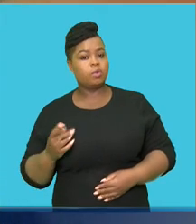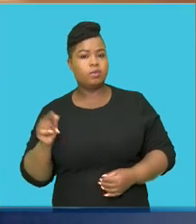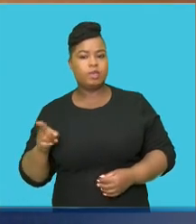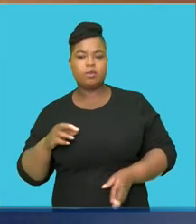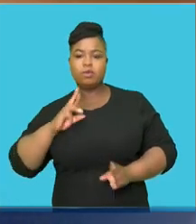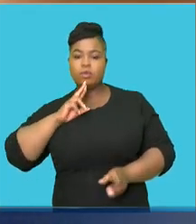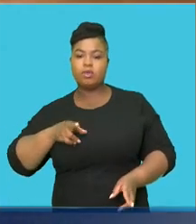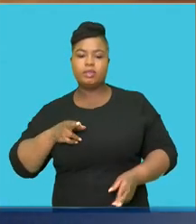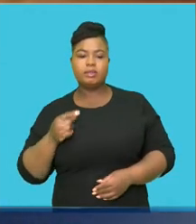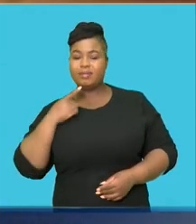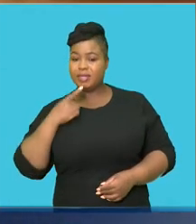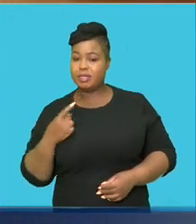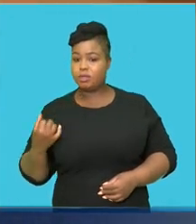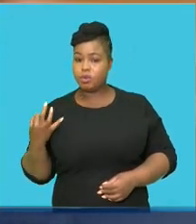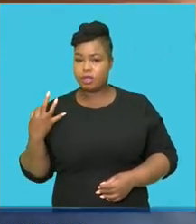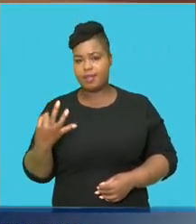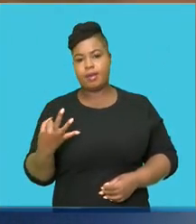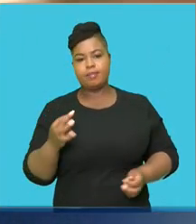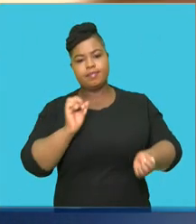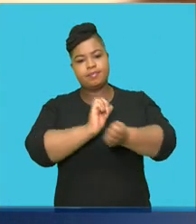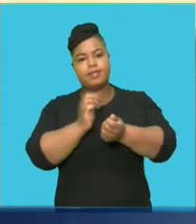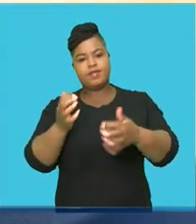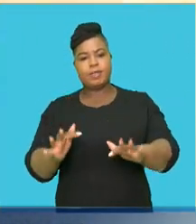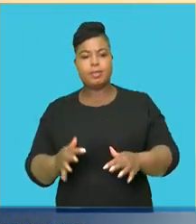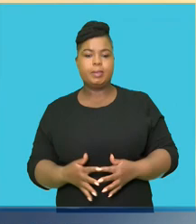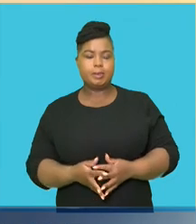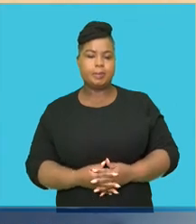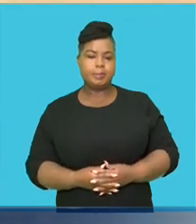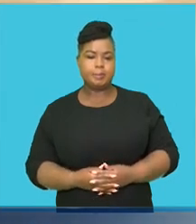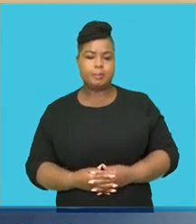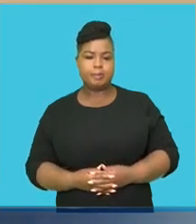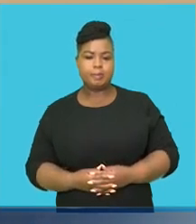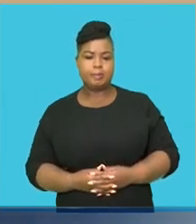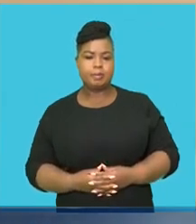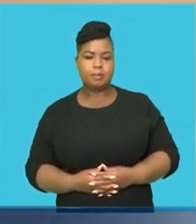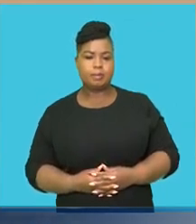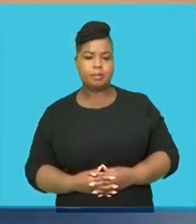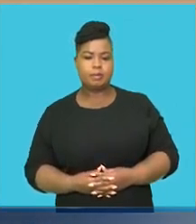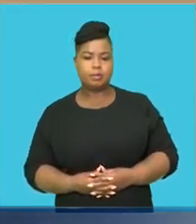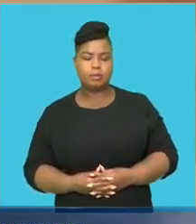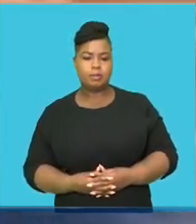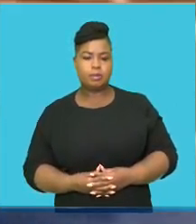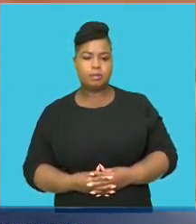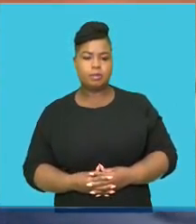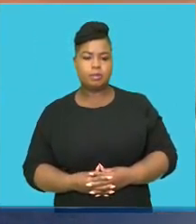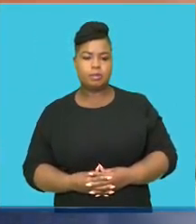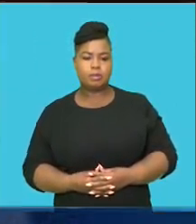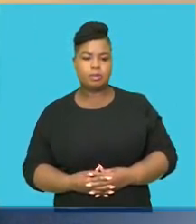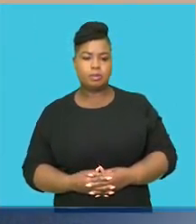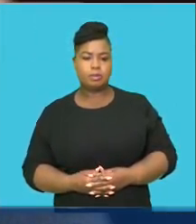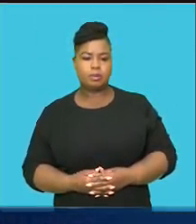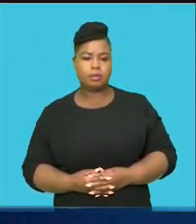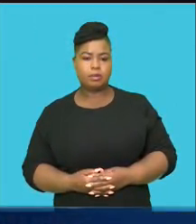kusuke lango kwe sista tusele si banjwe kuinda abaza sueto tv ndinguno mzabala zo mtuka